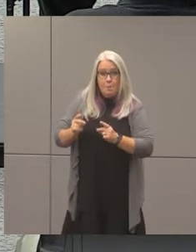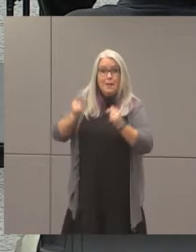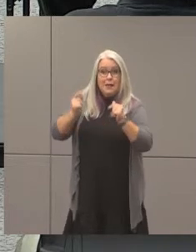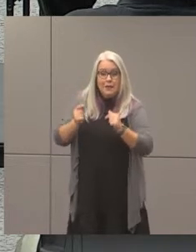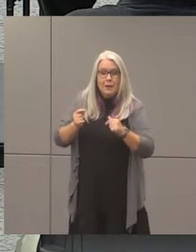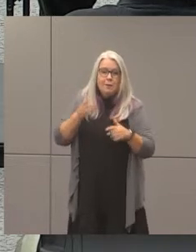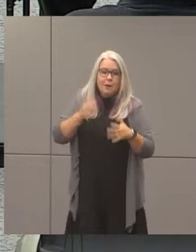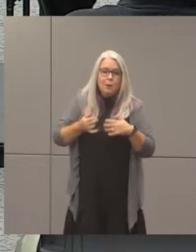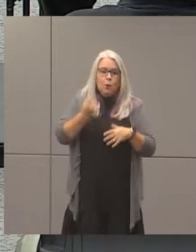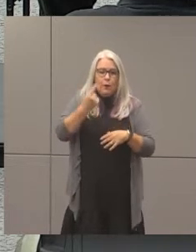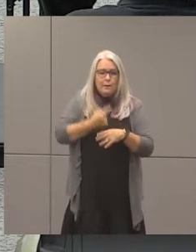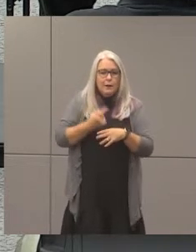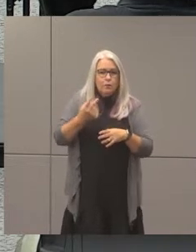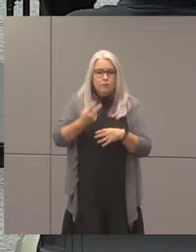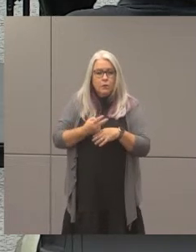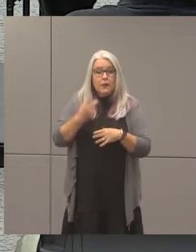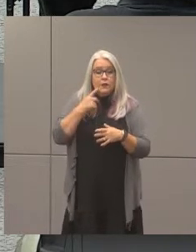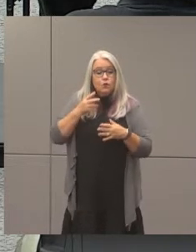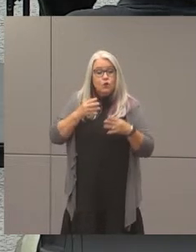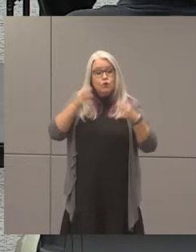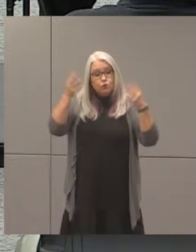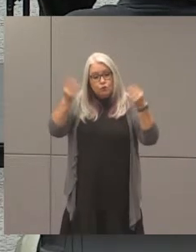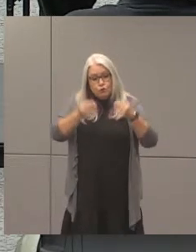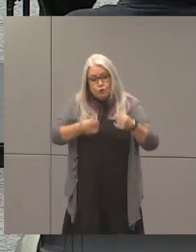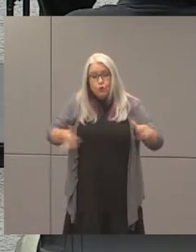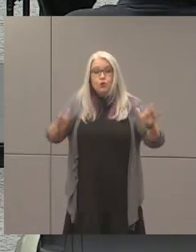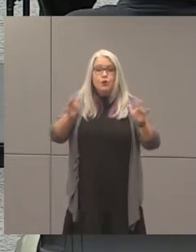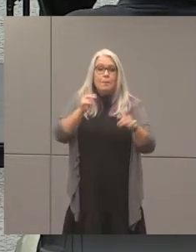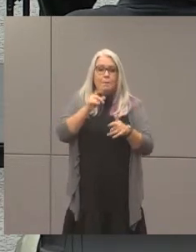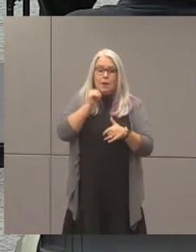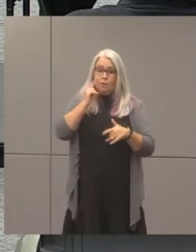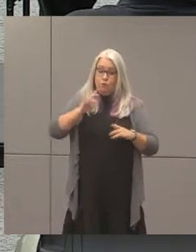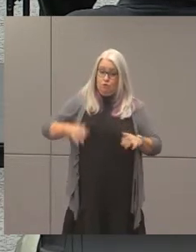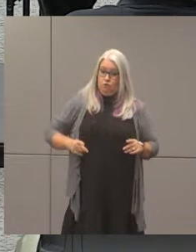through the system, but it will happen that fast.